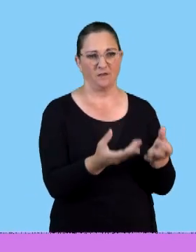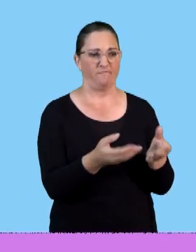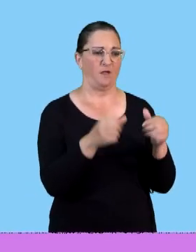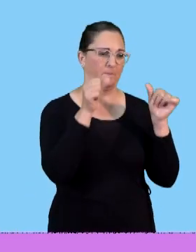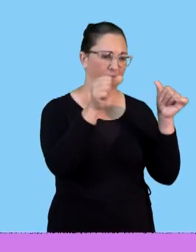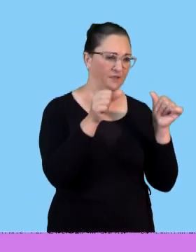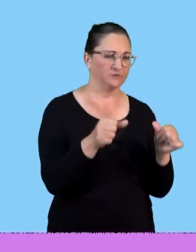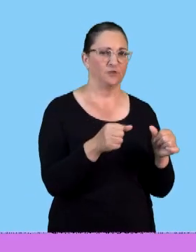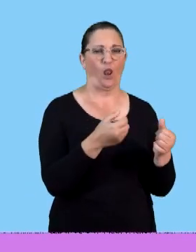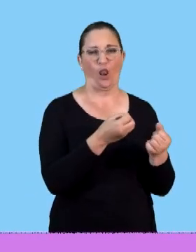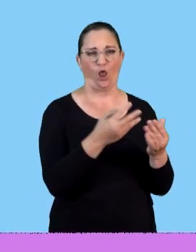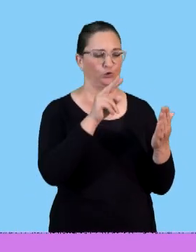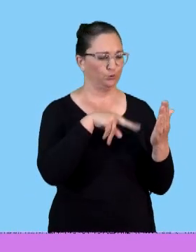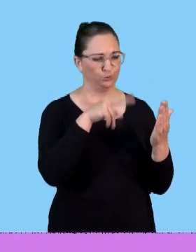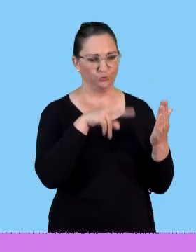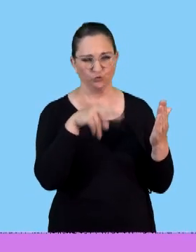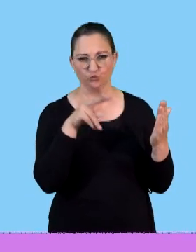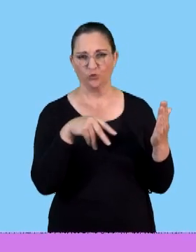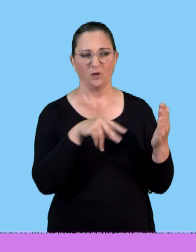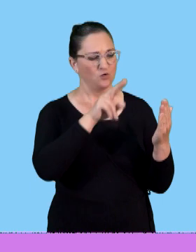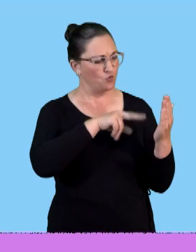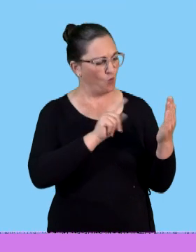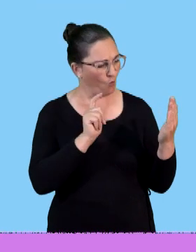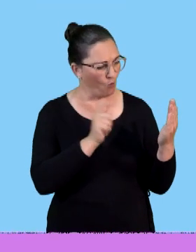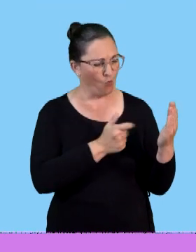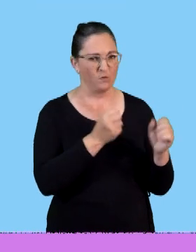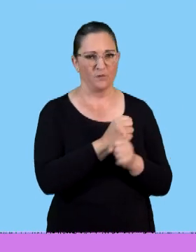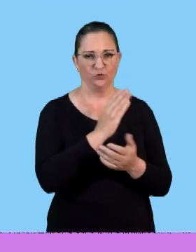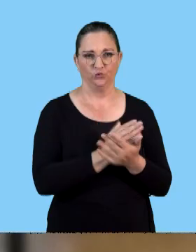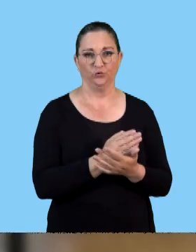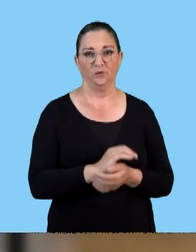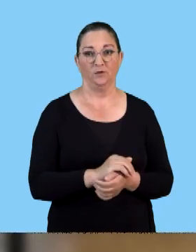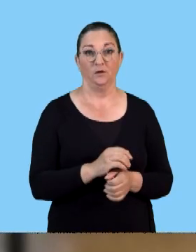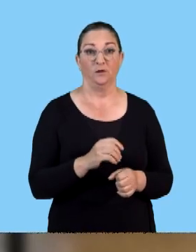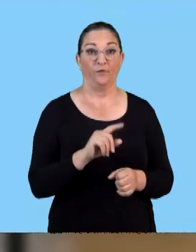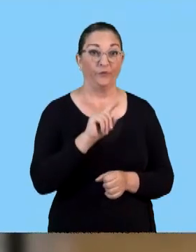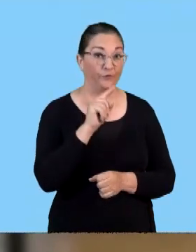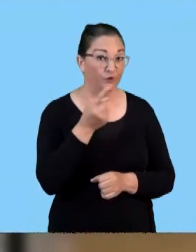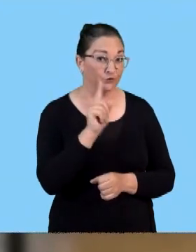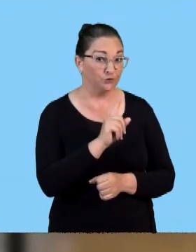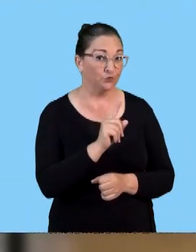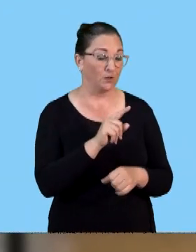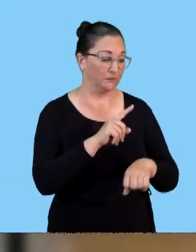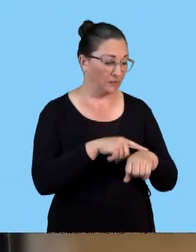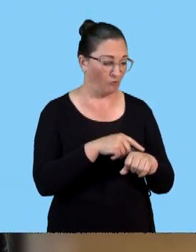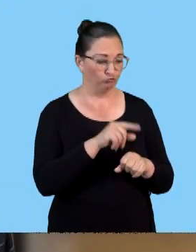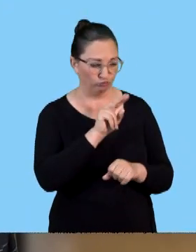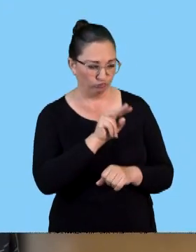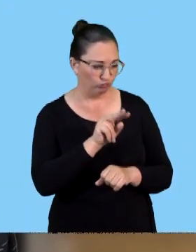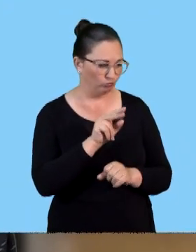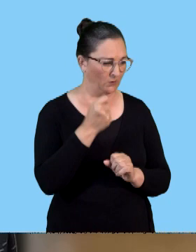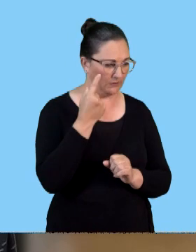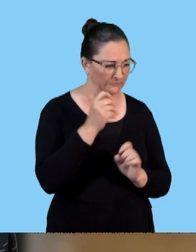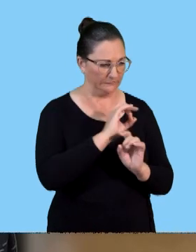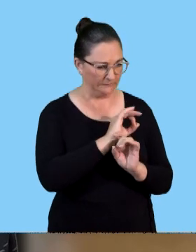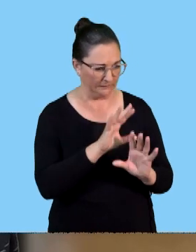gave you a picture, we gave you lots of reading. Make sure you bring all of them together, okay? By first taking time out